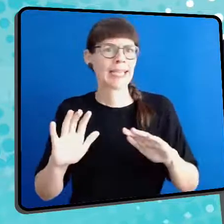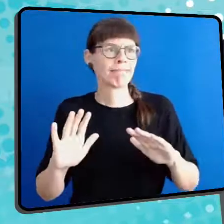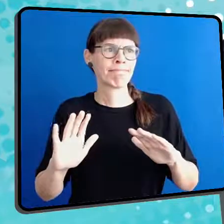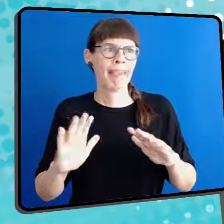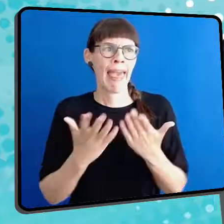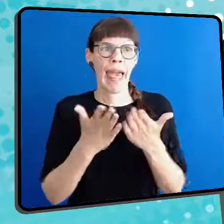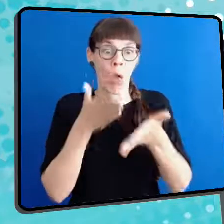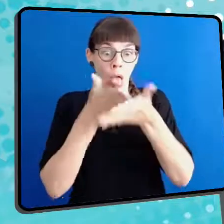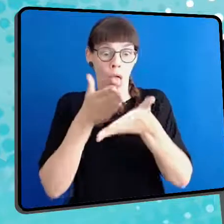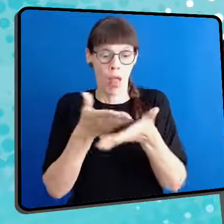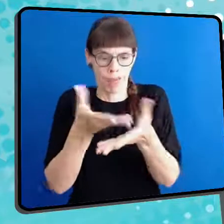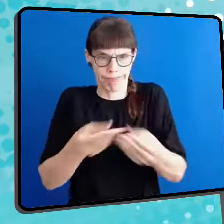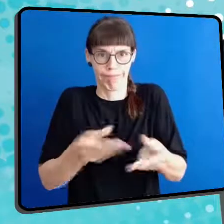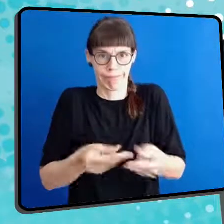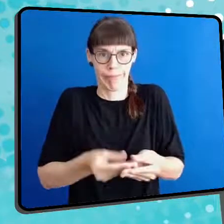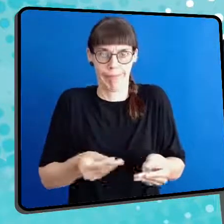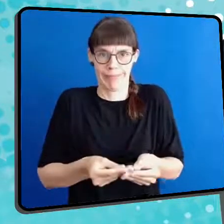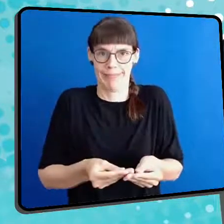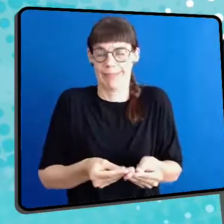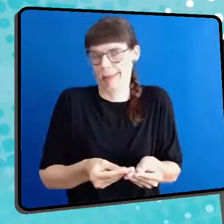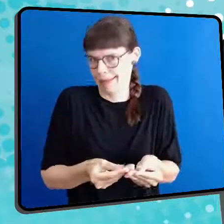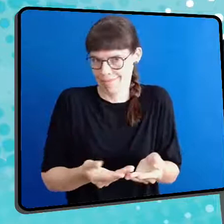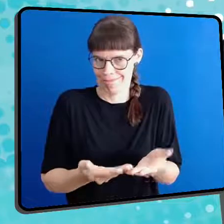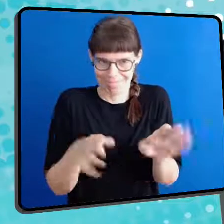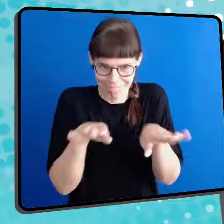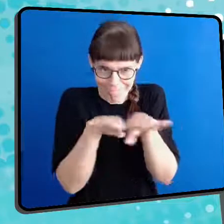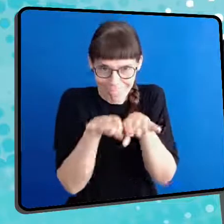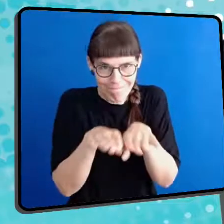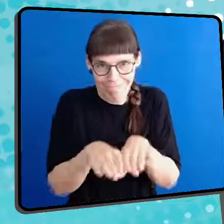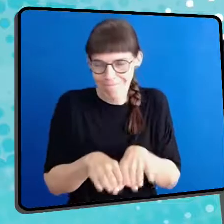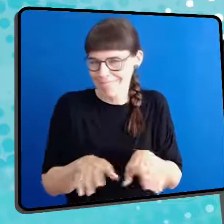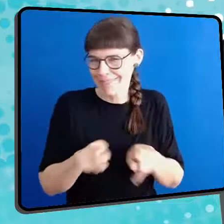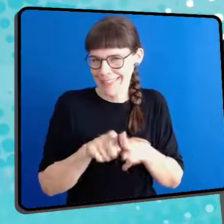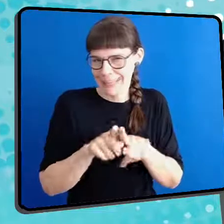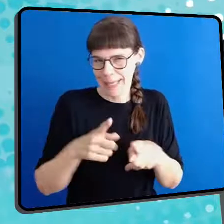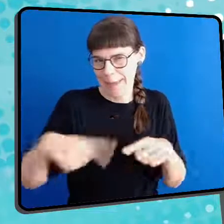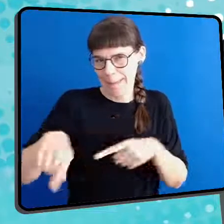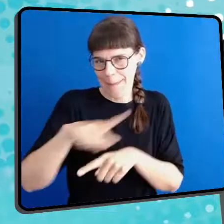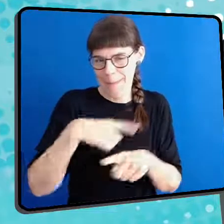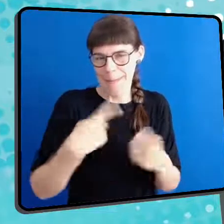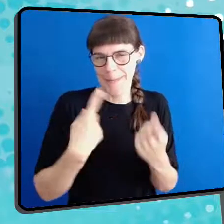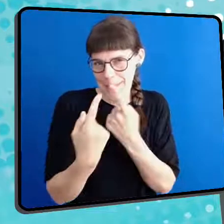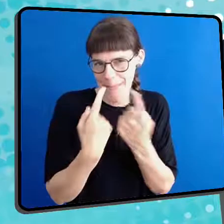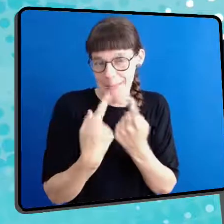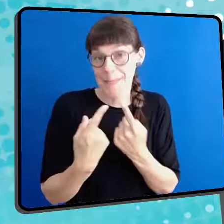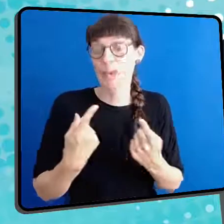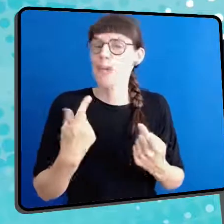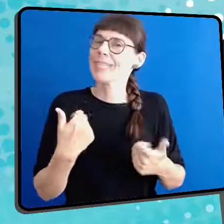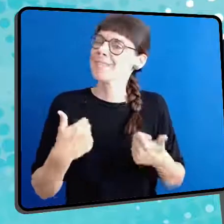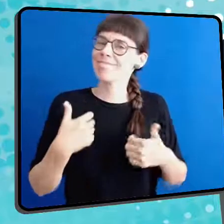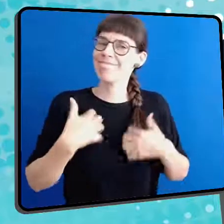so present. After we were kind of having our conversation previously, so really exciting.